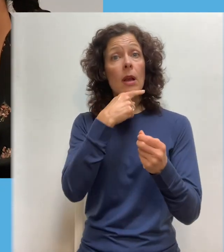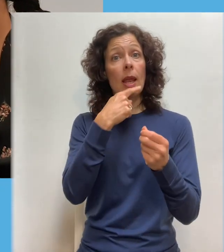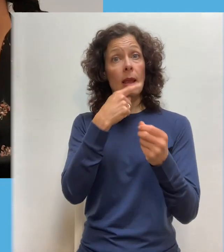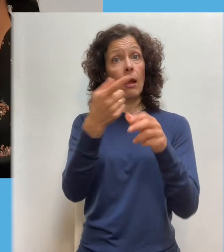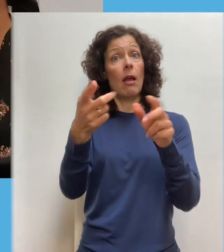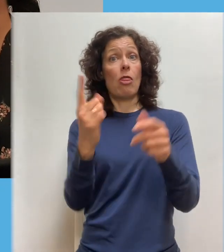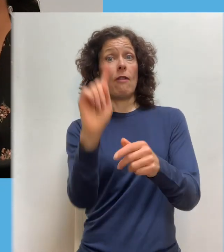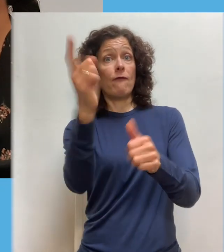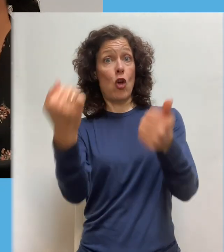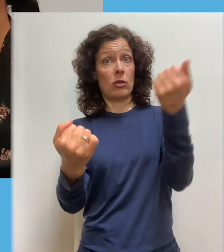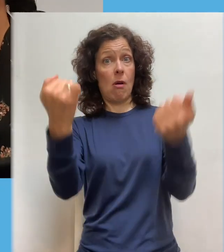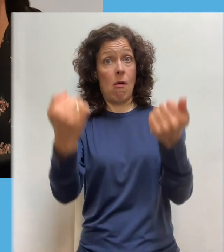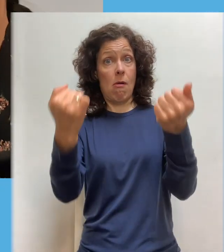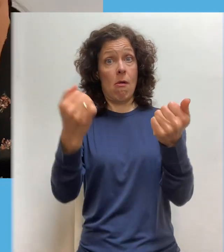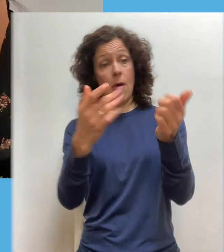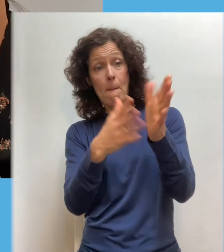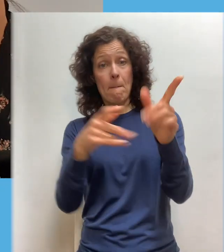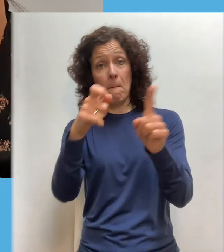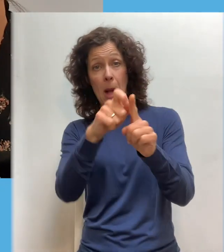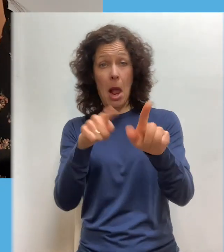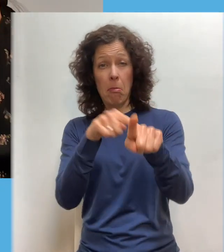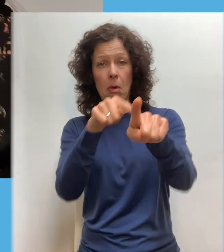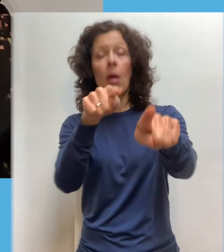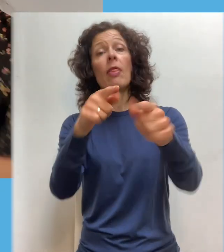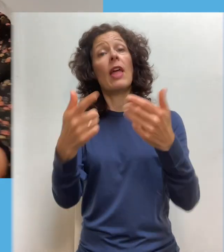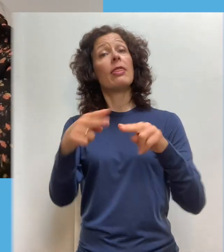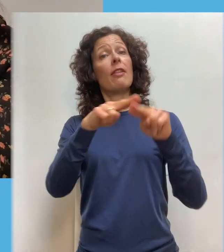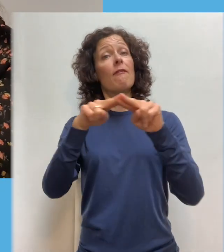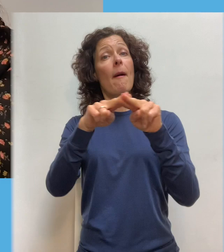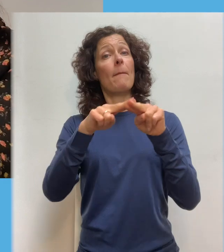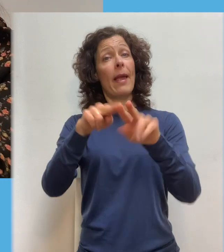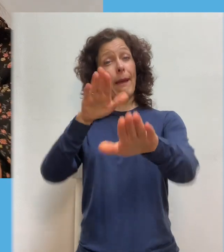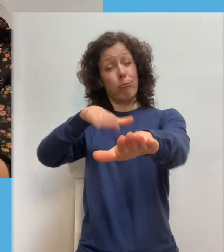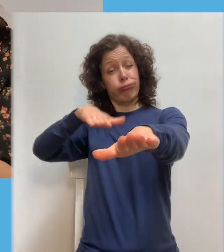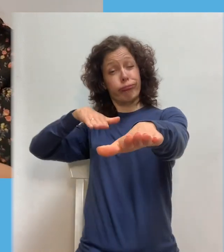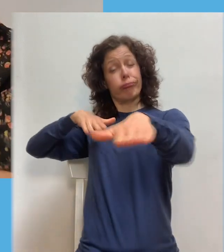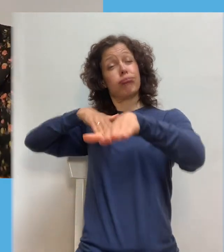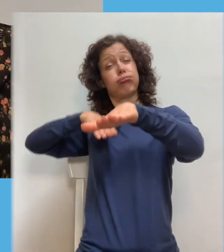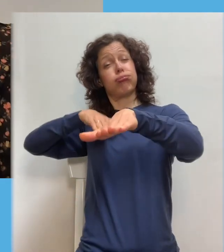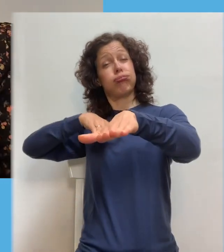map. The rest of the family followed behind.